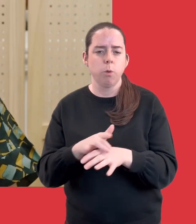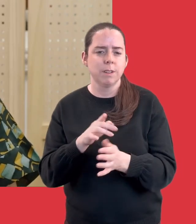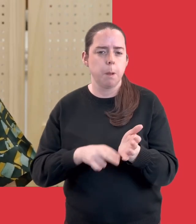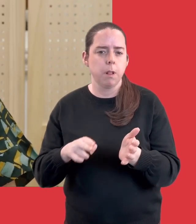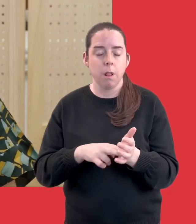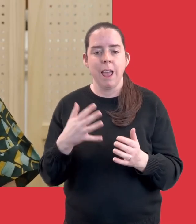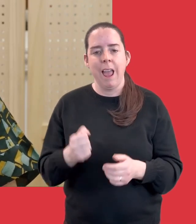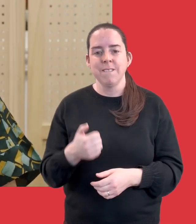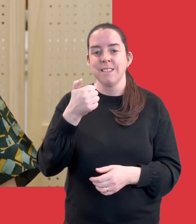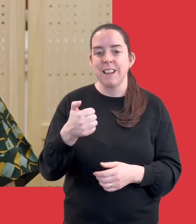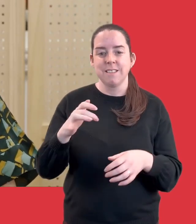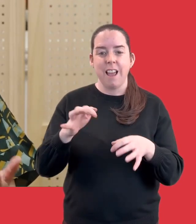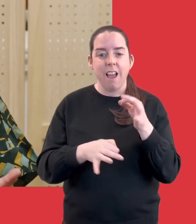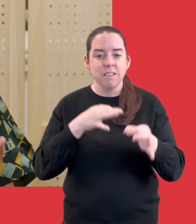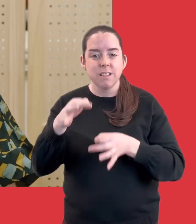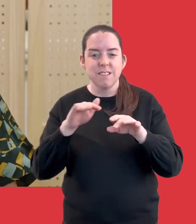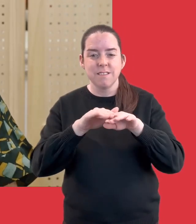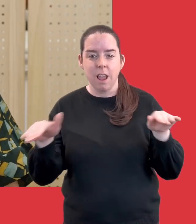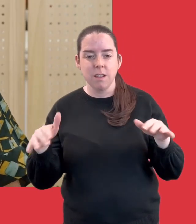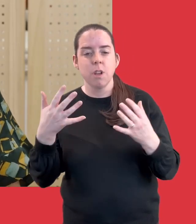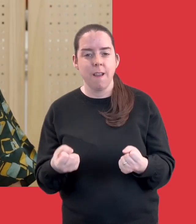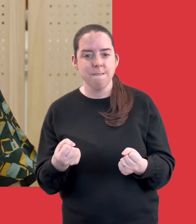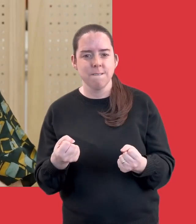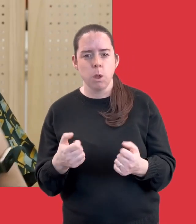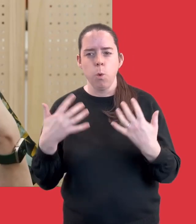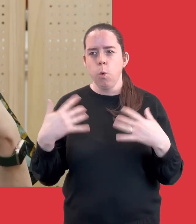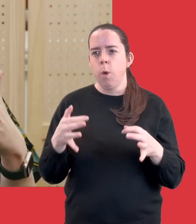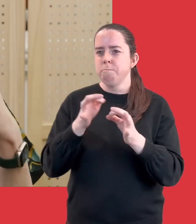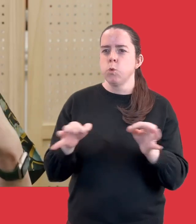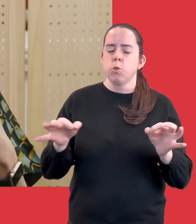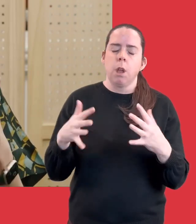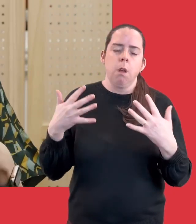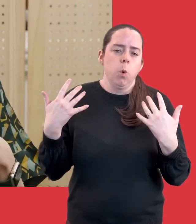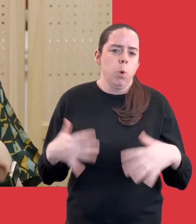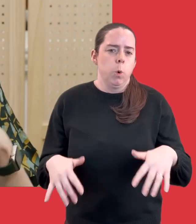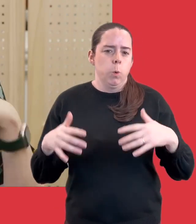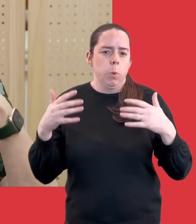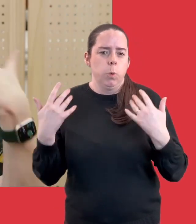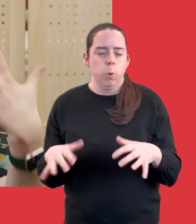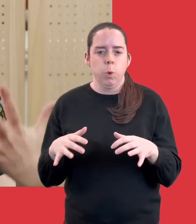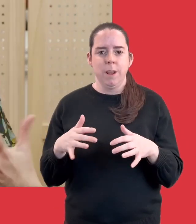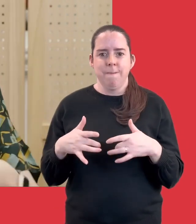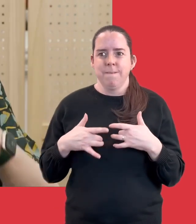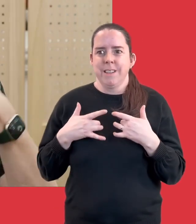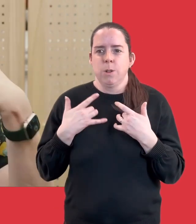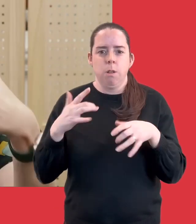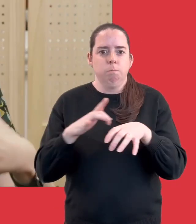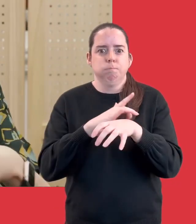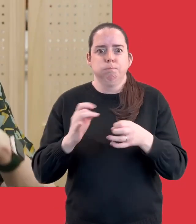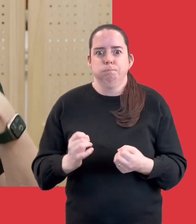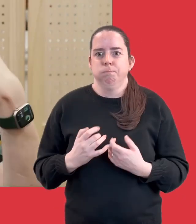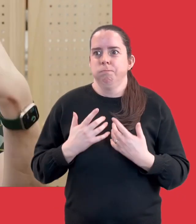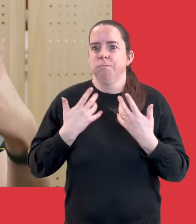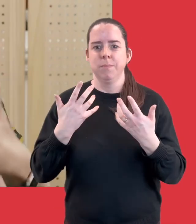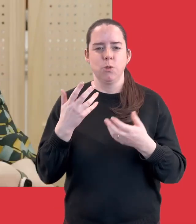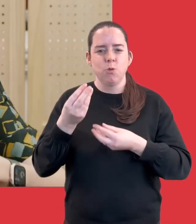show with about 6 actors on stage, with this really amazing dynamic music in it, and sense of theatricality and